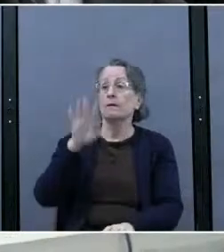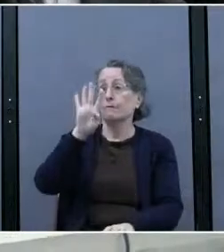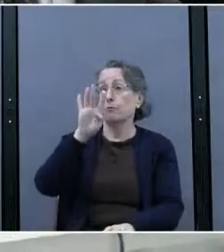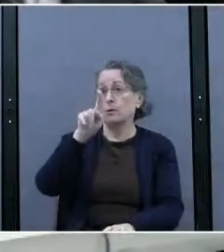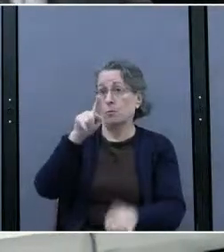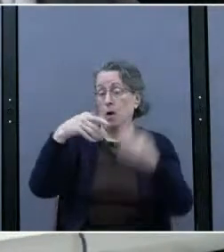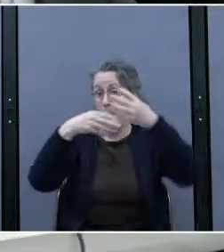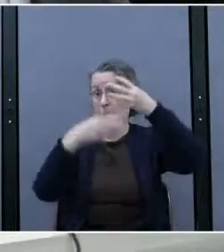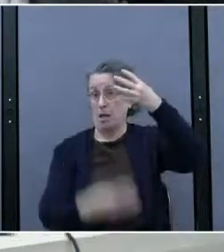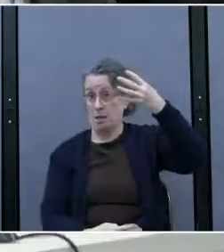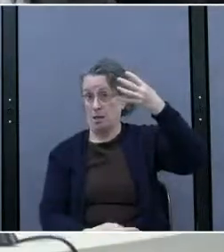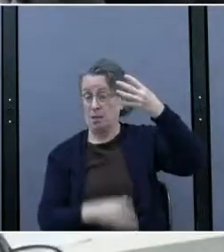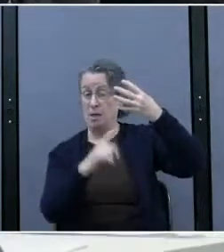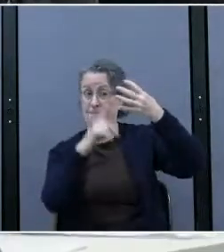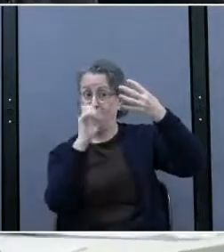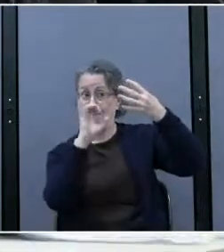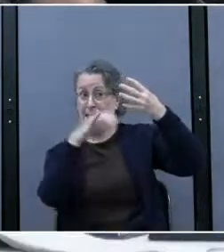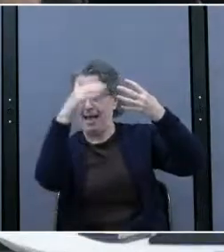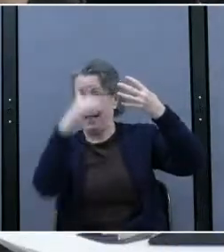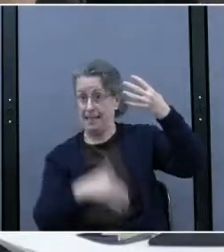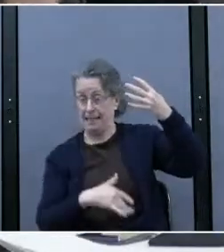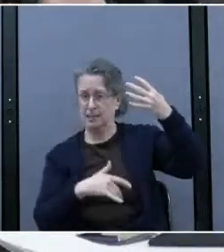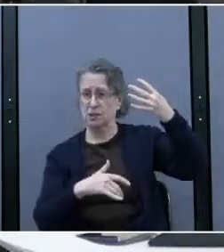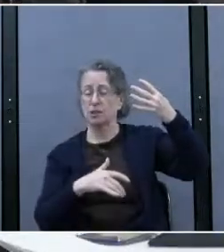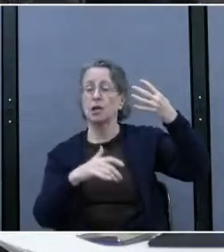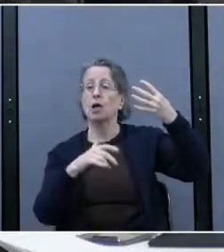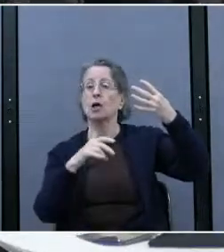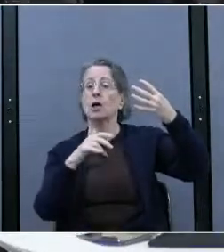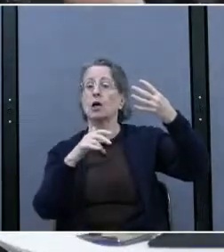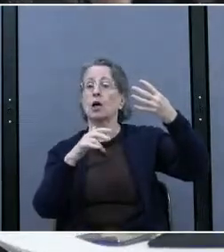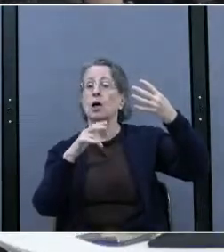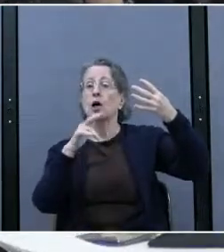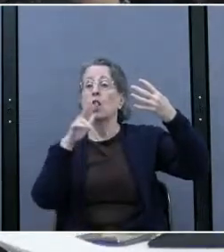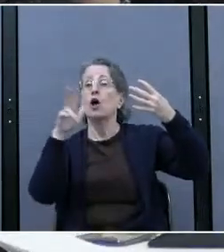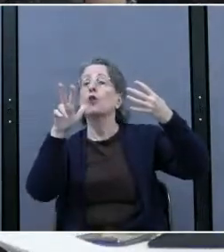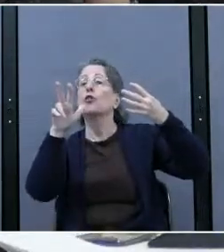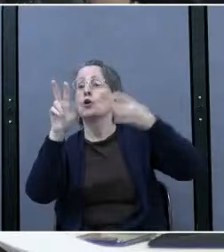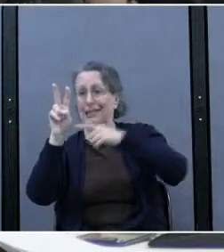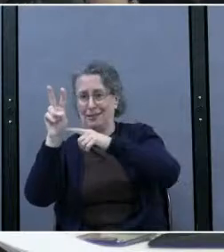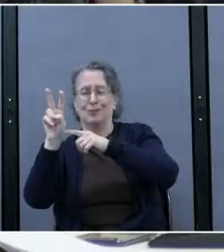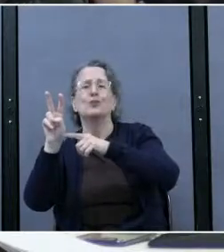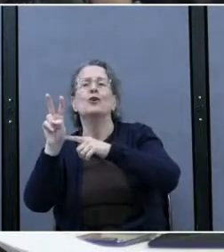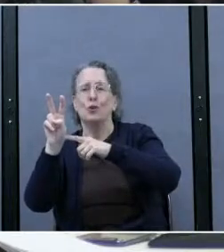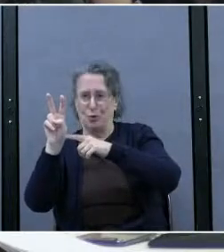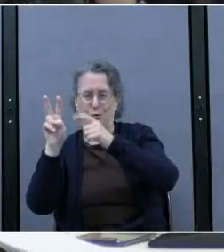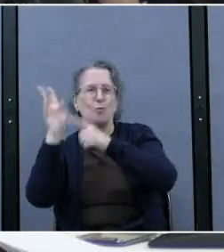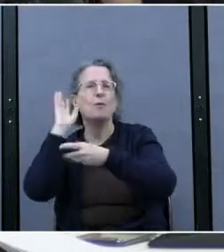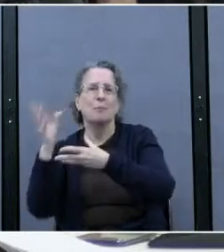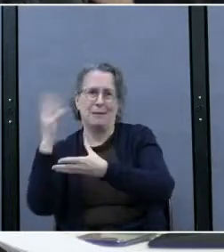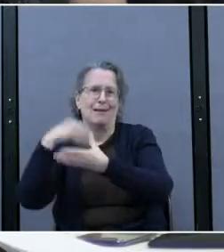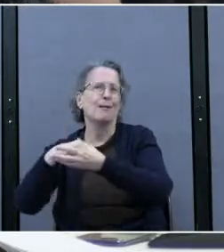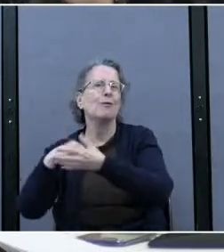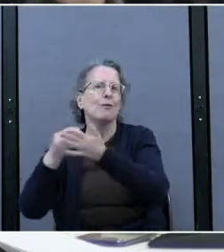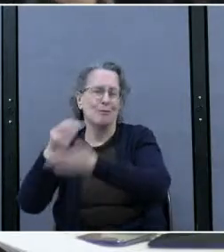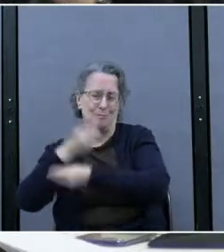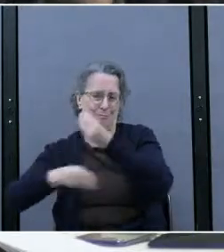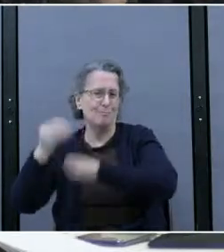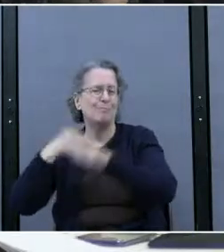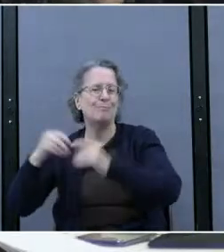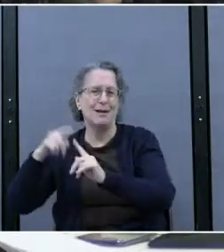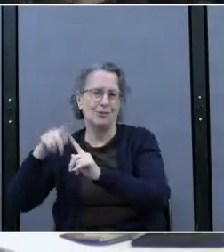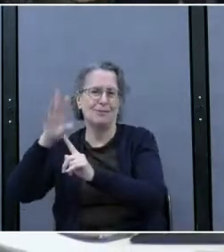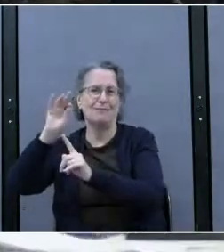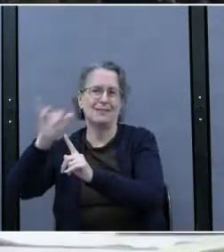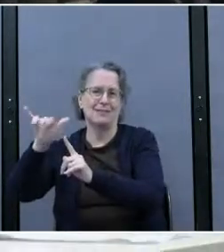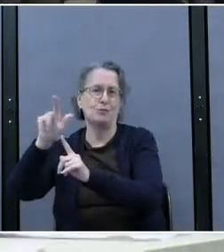30, I believe 32 of them would show up in fiscal 27 base budget. So if the